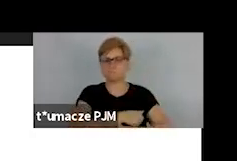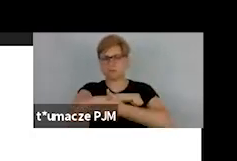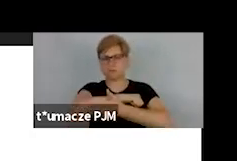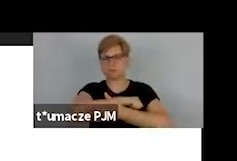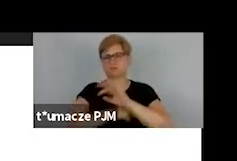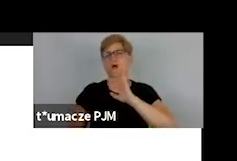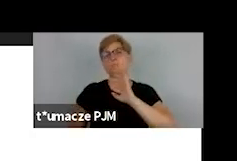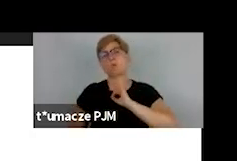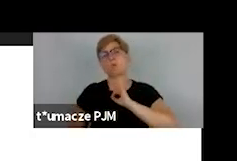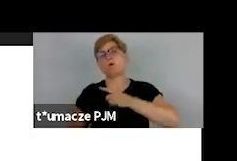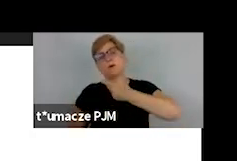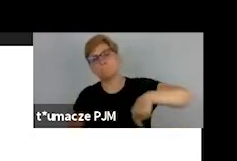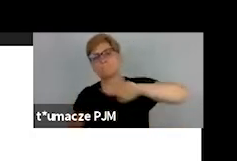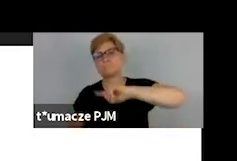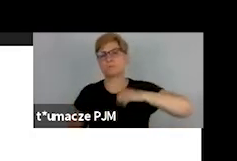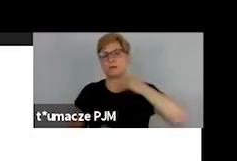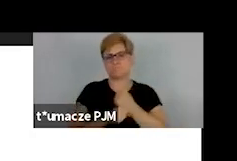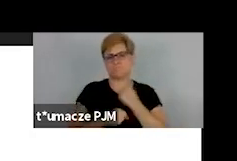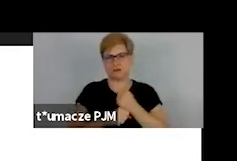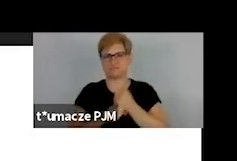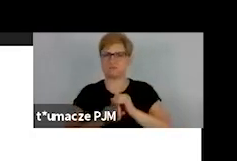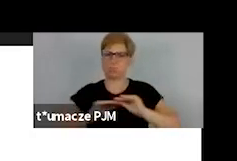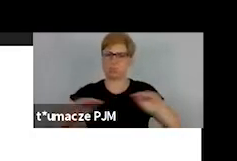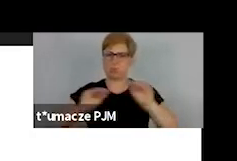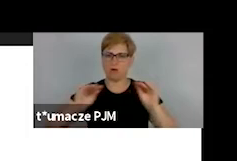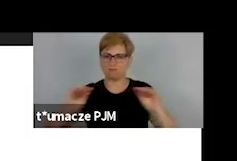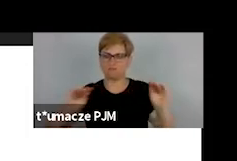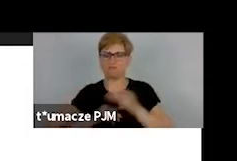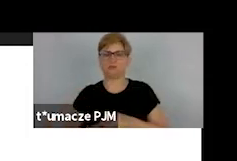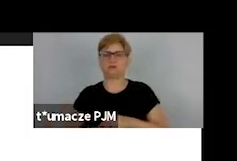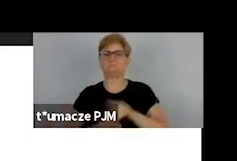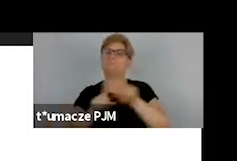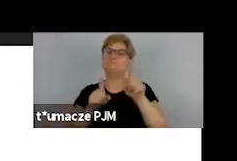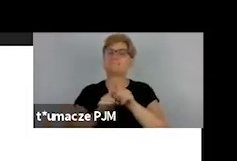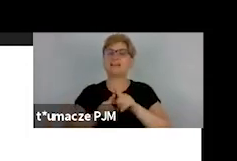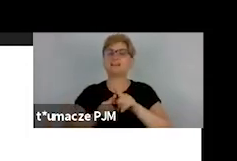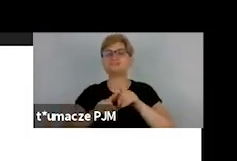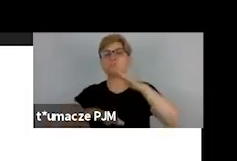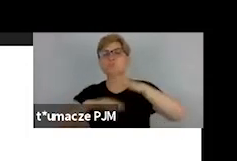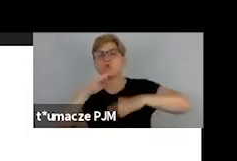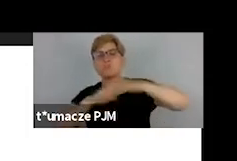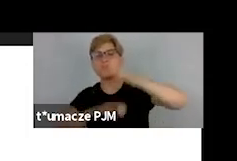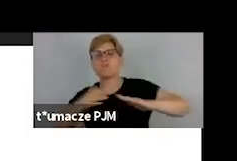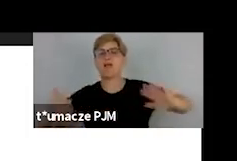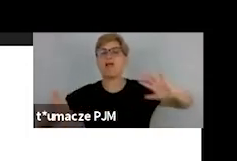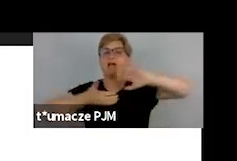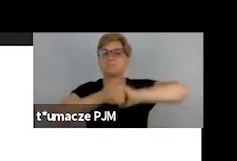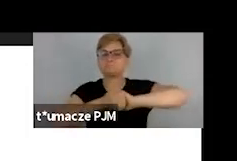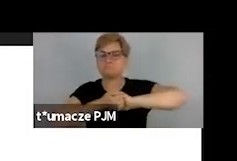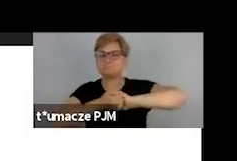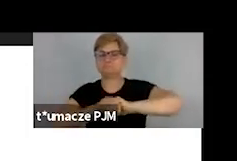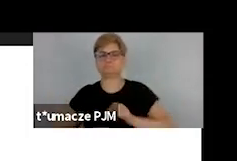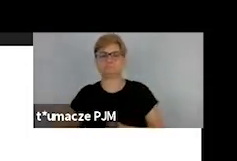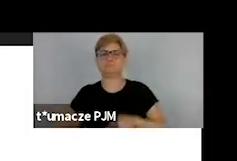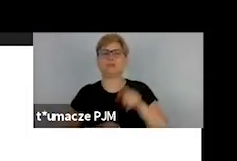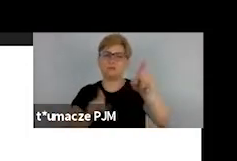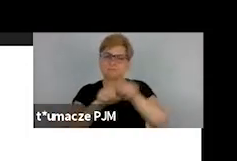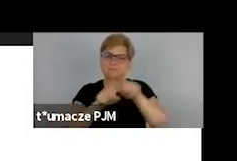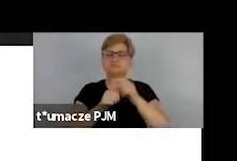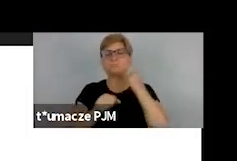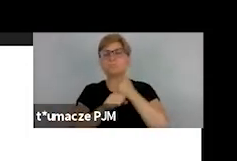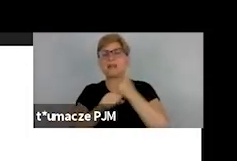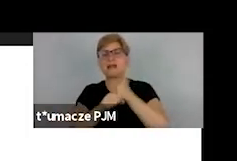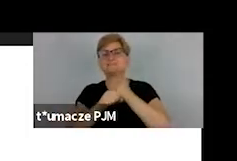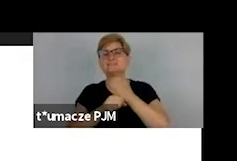networks. So any issue we worked on, whether it was our prisons work, our demand for a national action plan on gender-based violence,